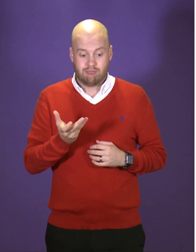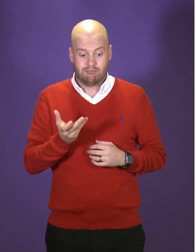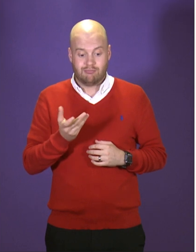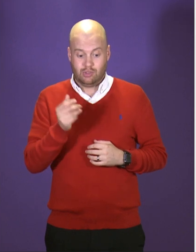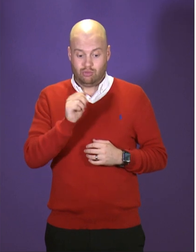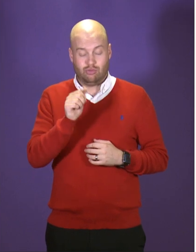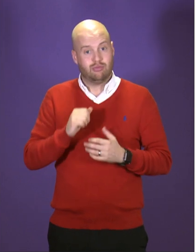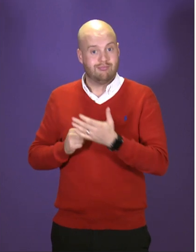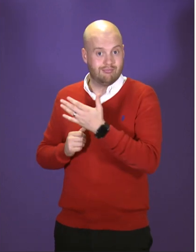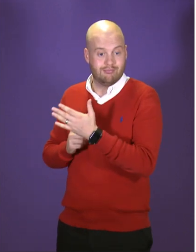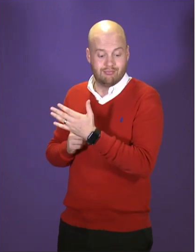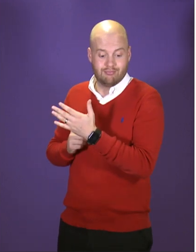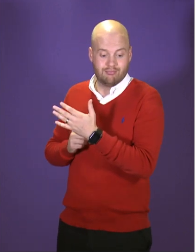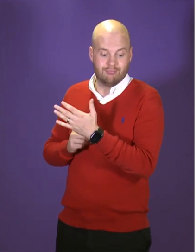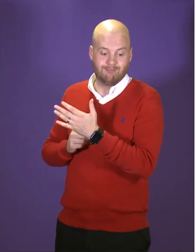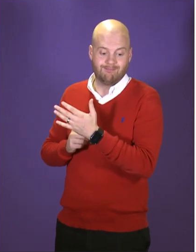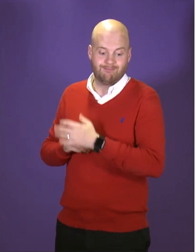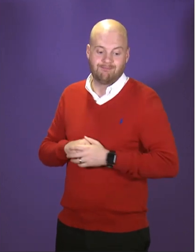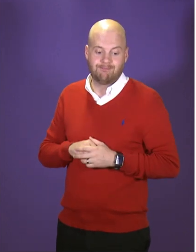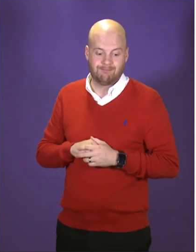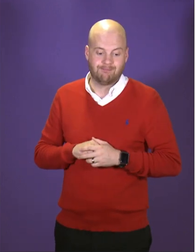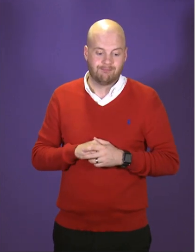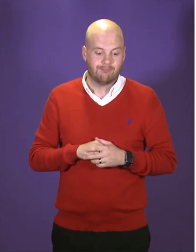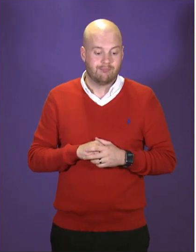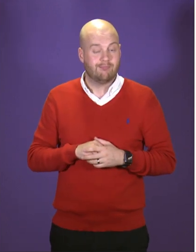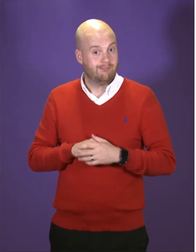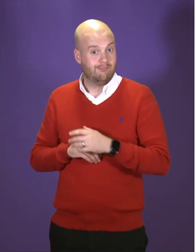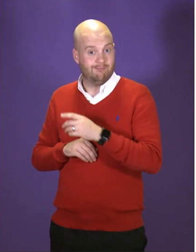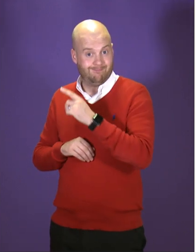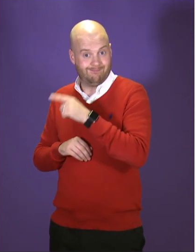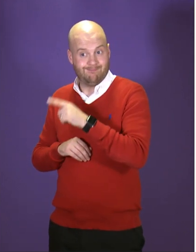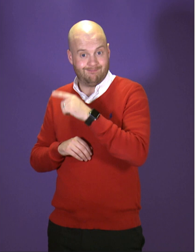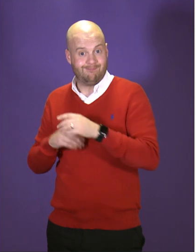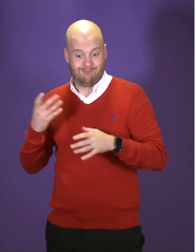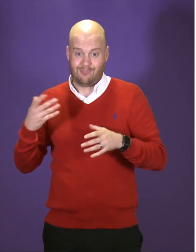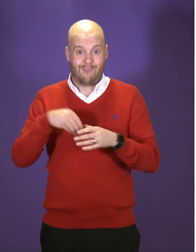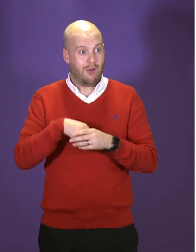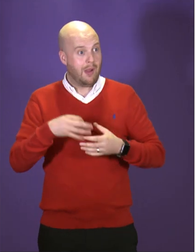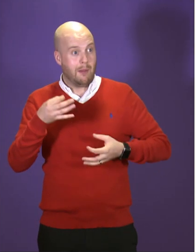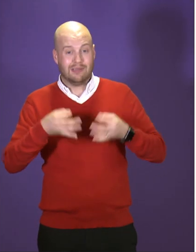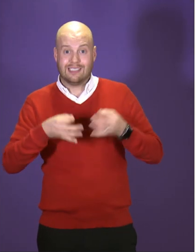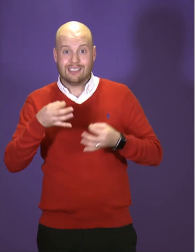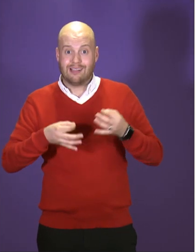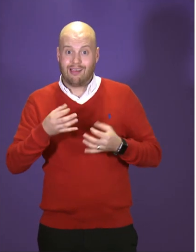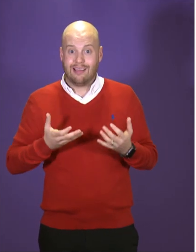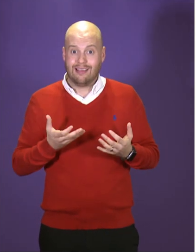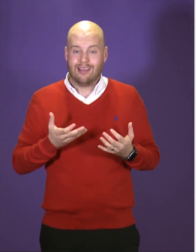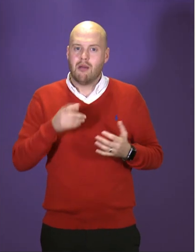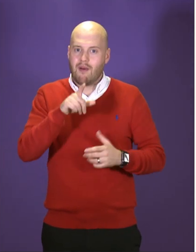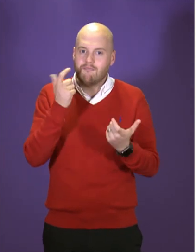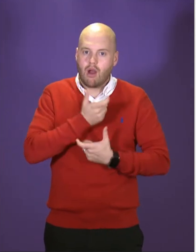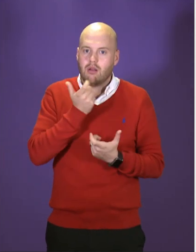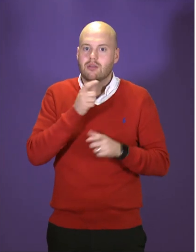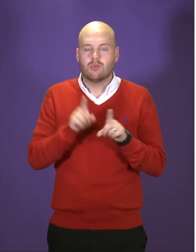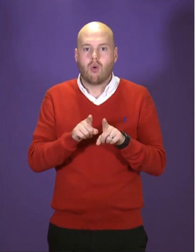coordinated by the Danish collective Superflex. They are as politically engaged as they are fun to work with. And